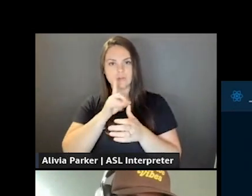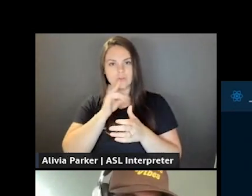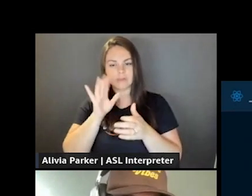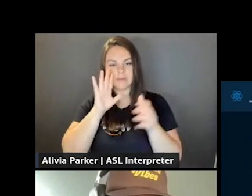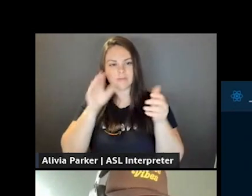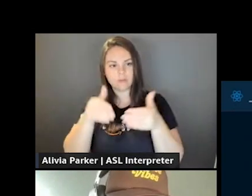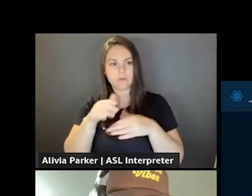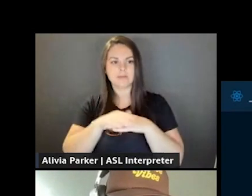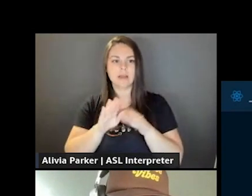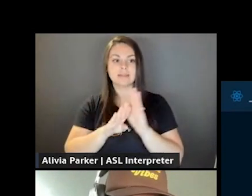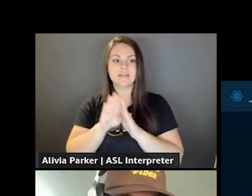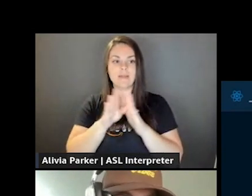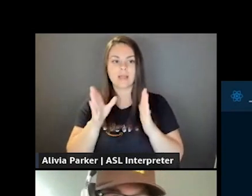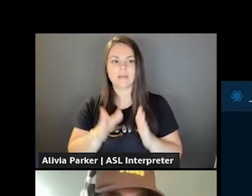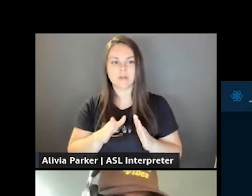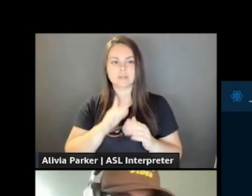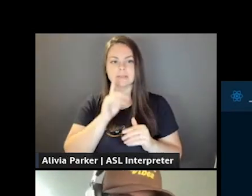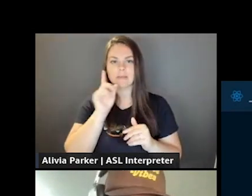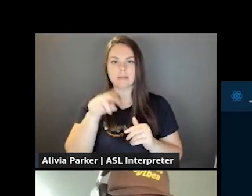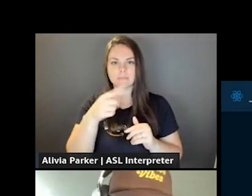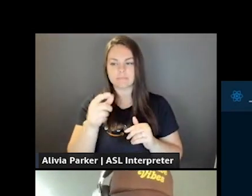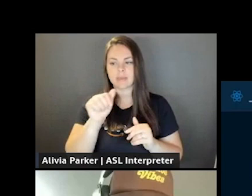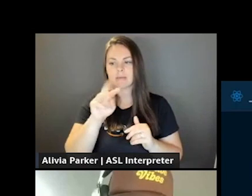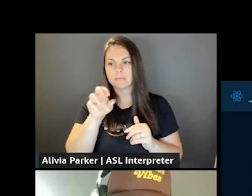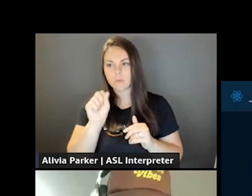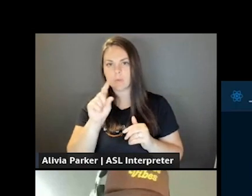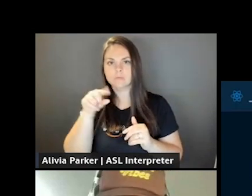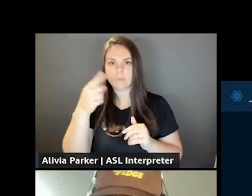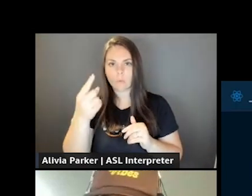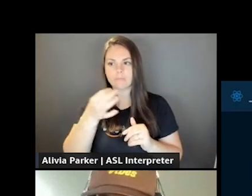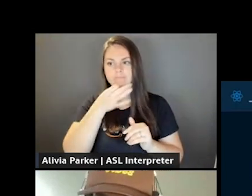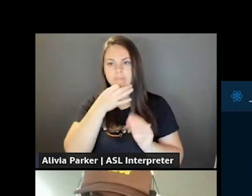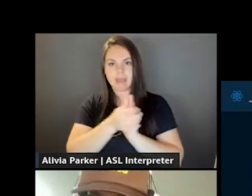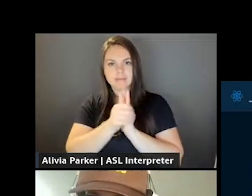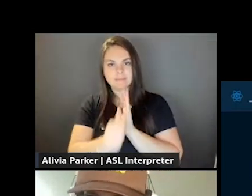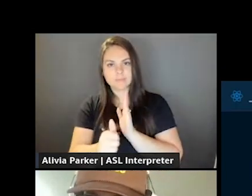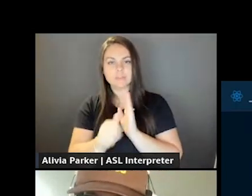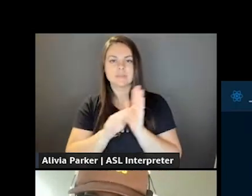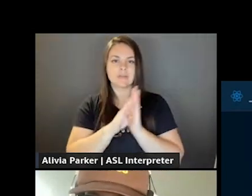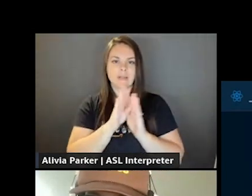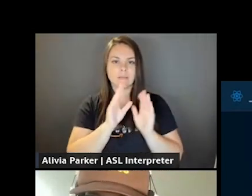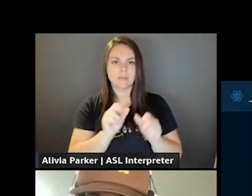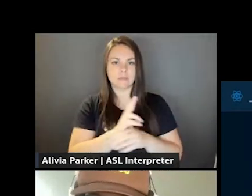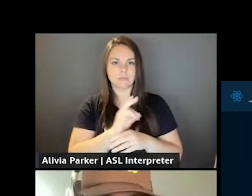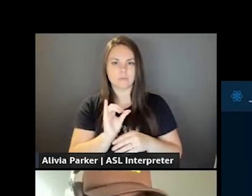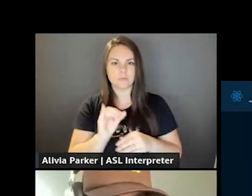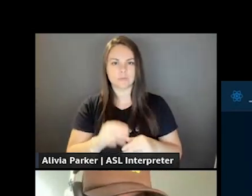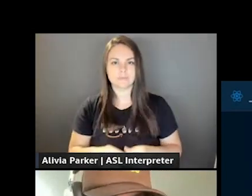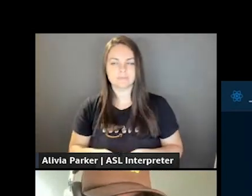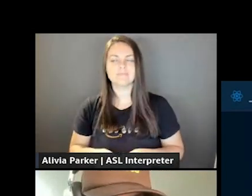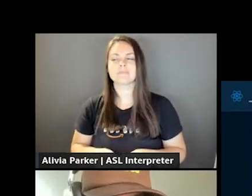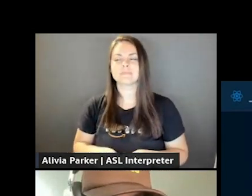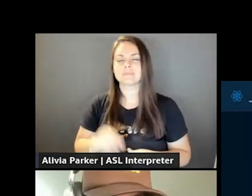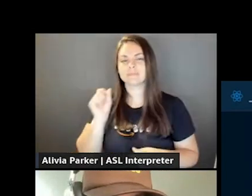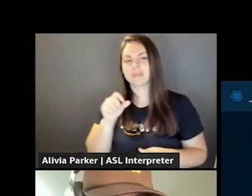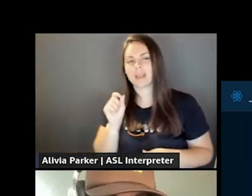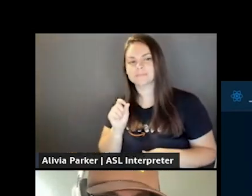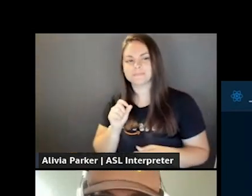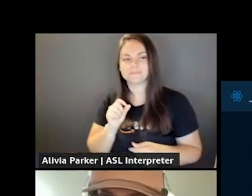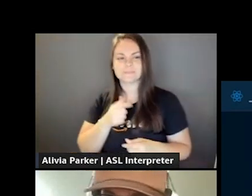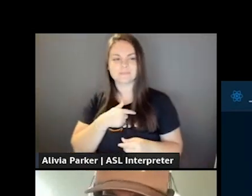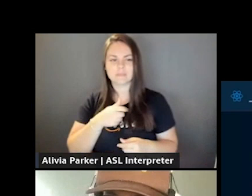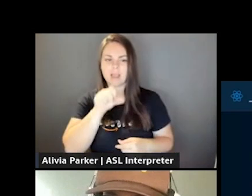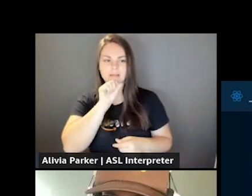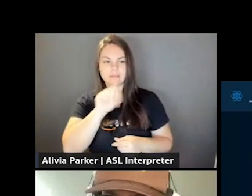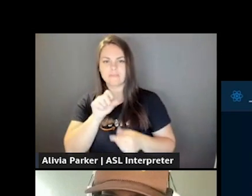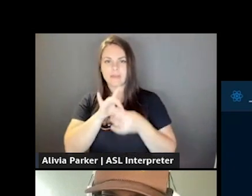to, like AWS only experts, right? Perfect. Yeah, I love that about Amplify. You're